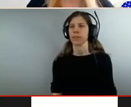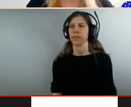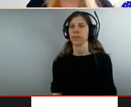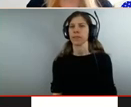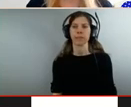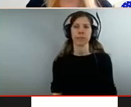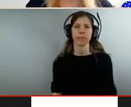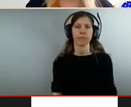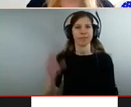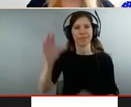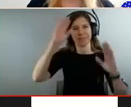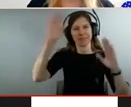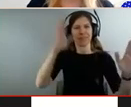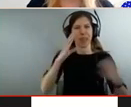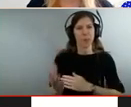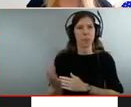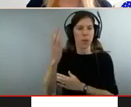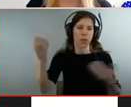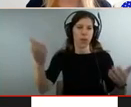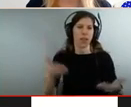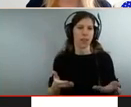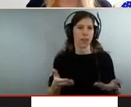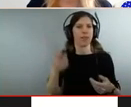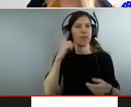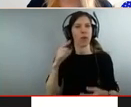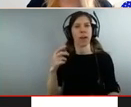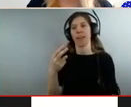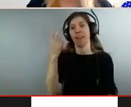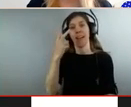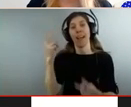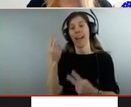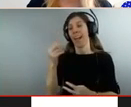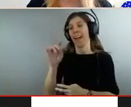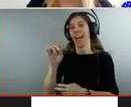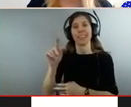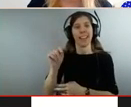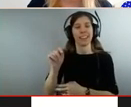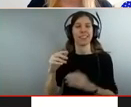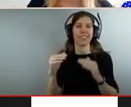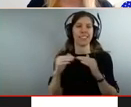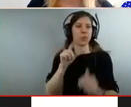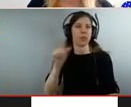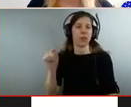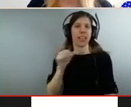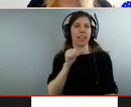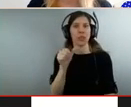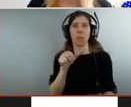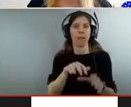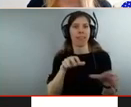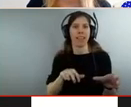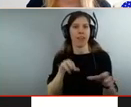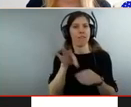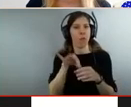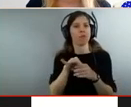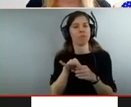Okay, good morning. Welcome to the Hindsight is 2020 Don't Be Left Out Voter Education